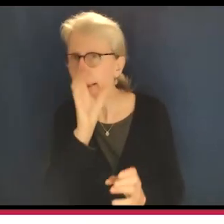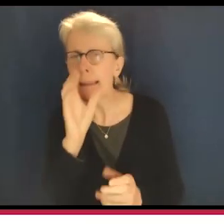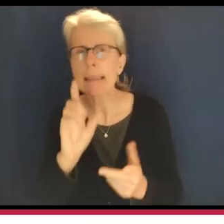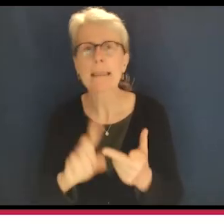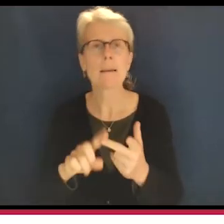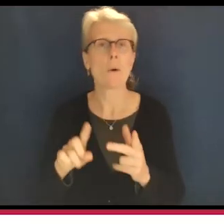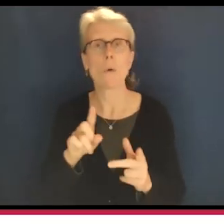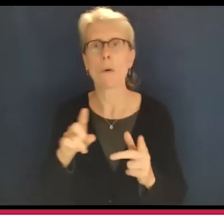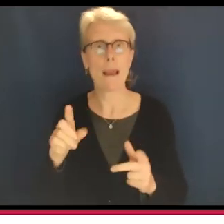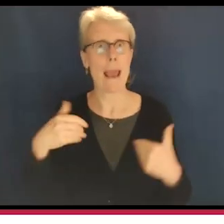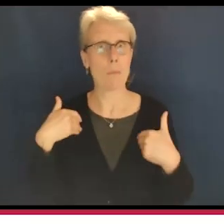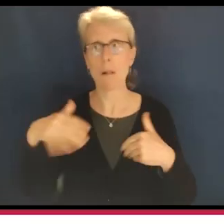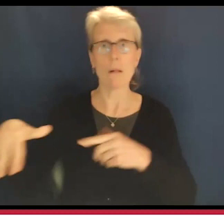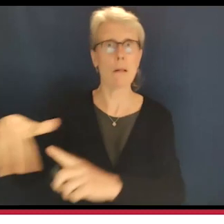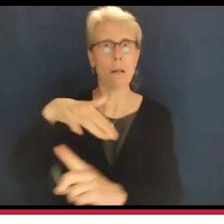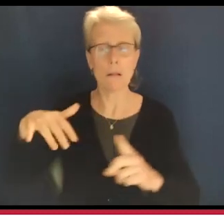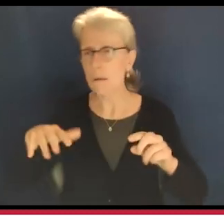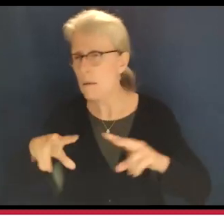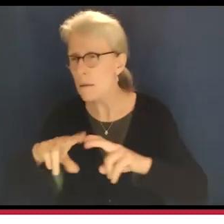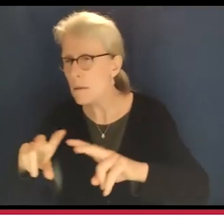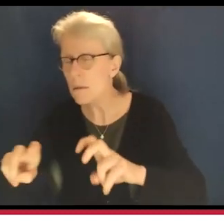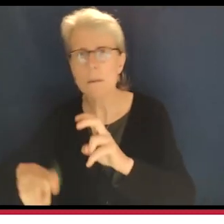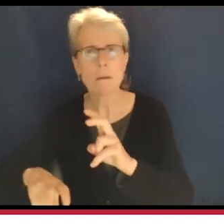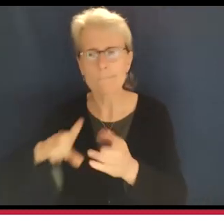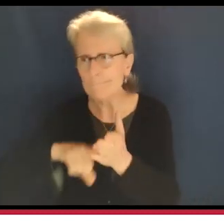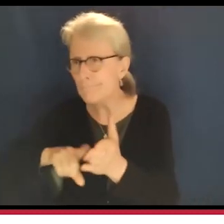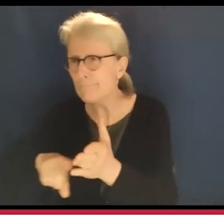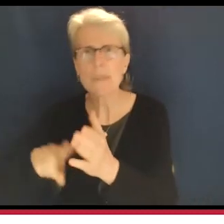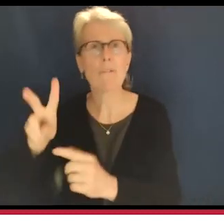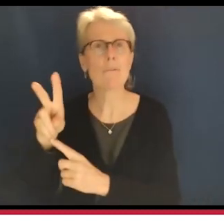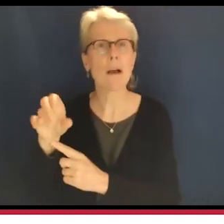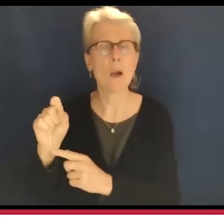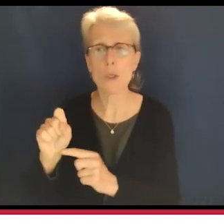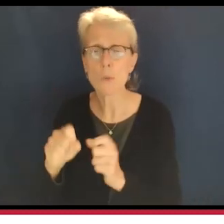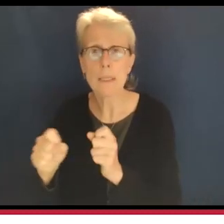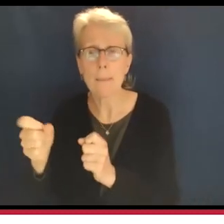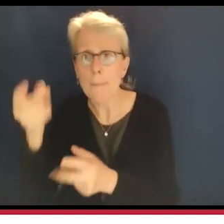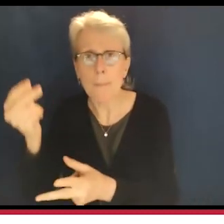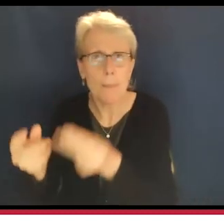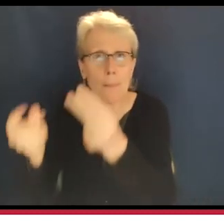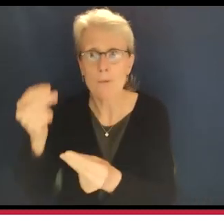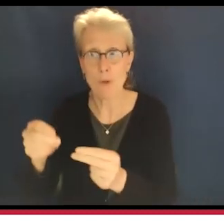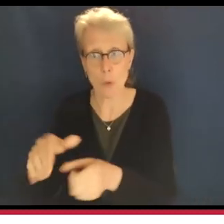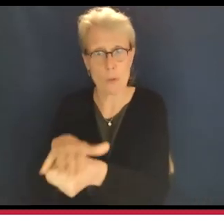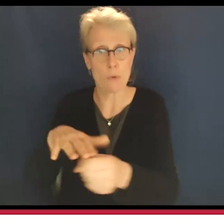animal populations, studying the viruses that can be isolated from those populations,